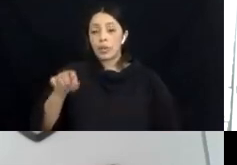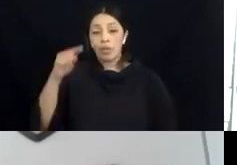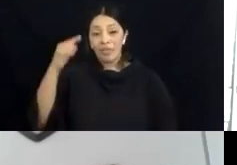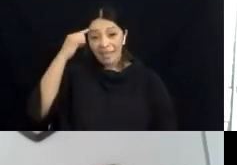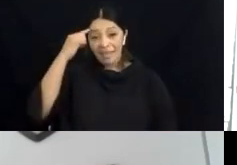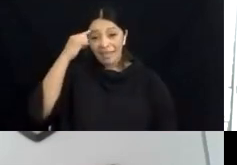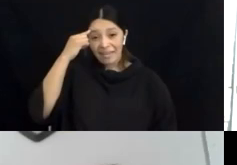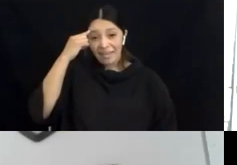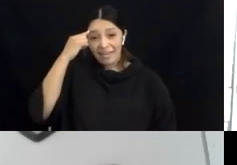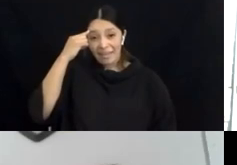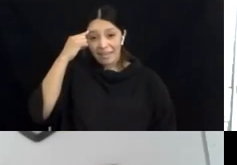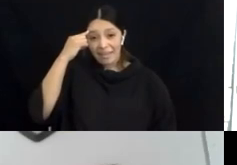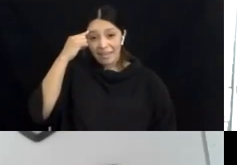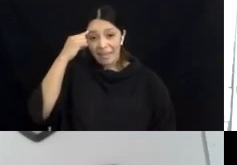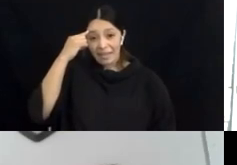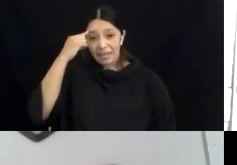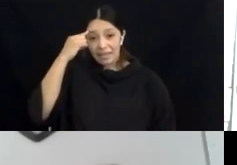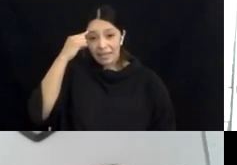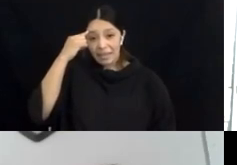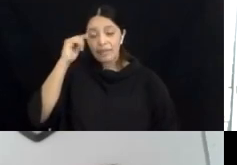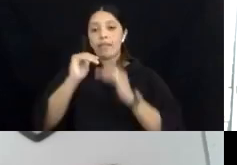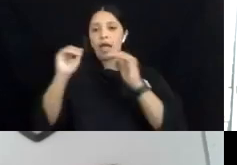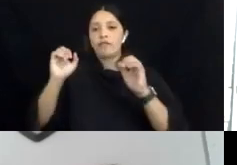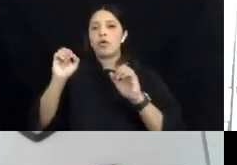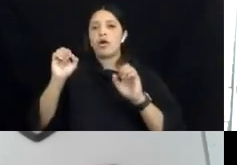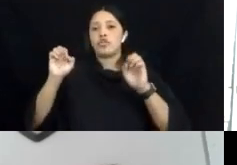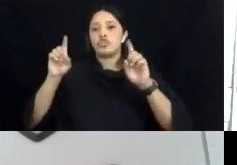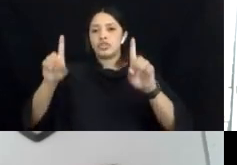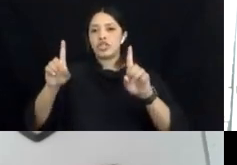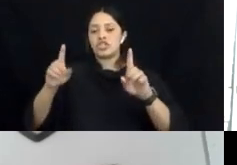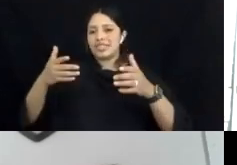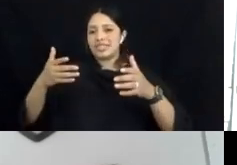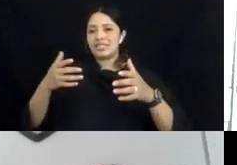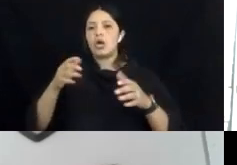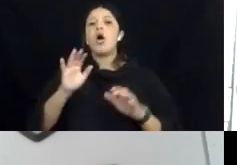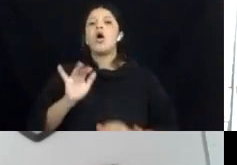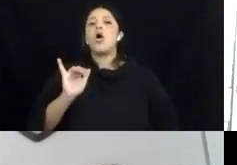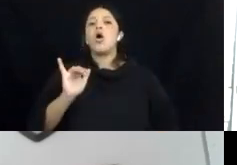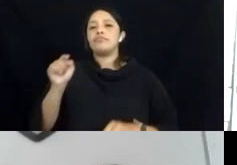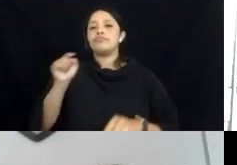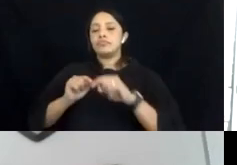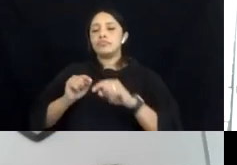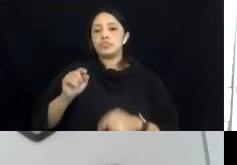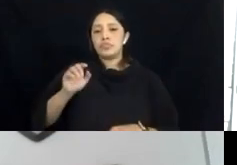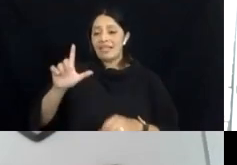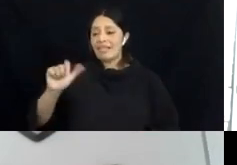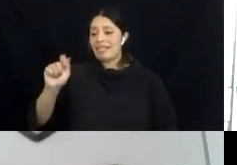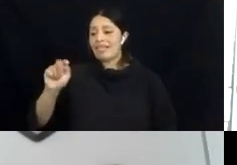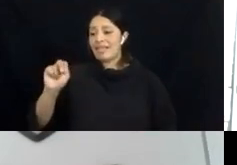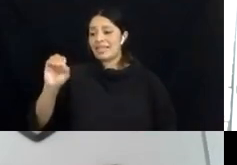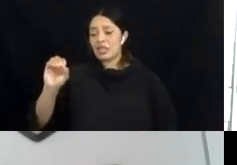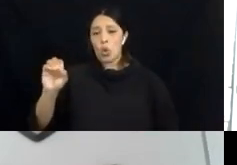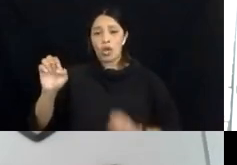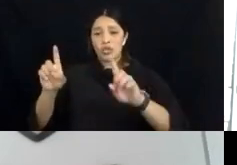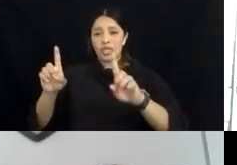what do you think is the level of education in the Latino community in Ventura County in comparison with the other, like